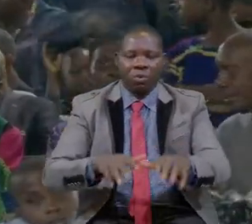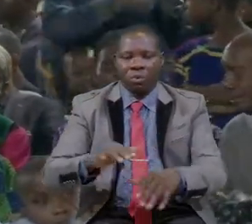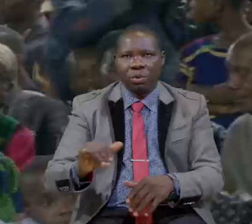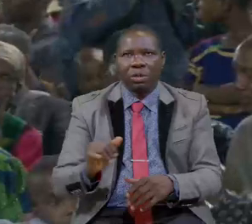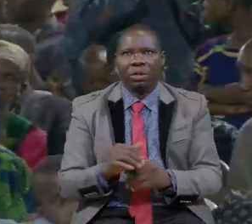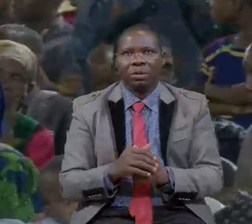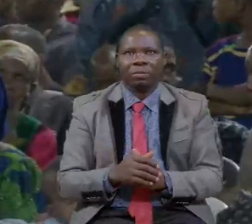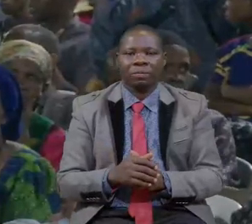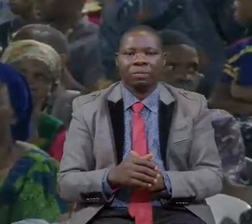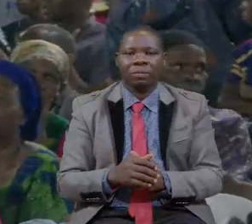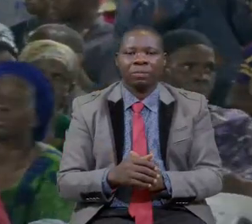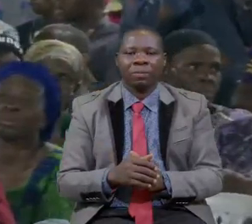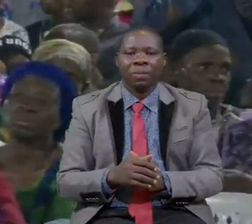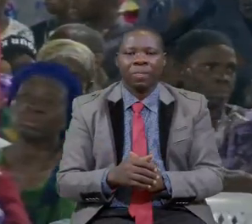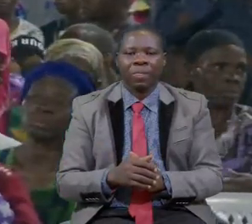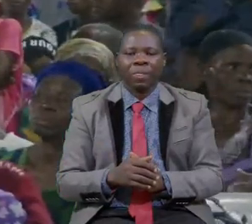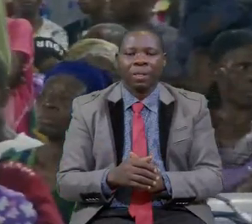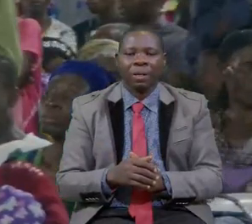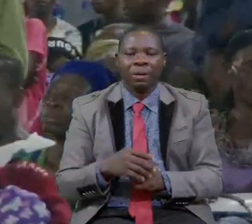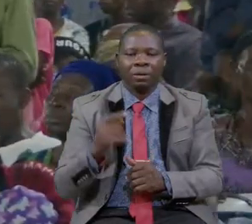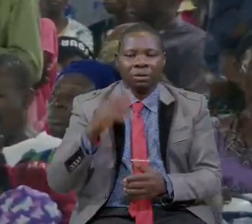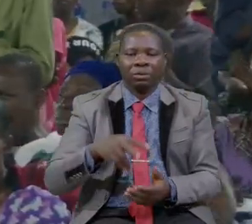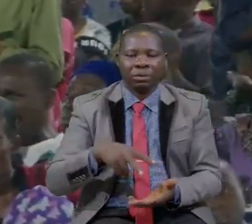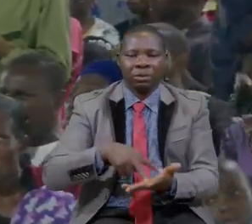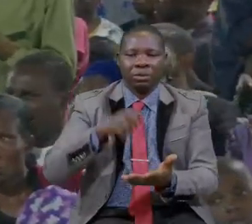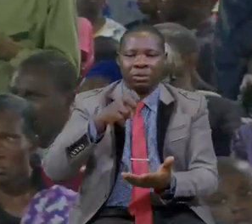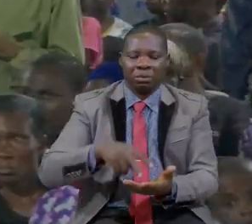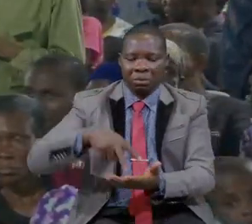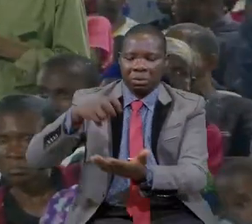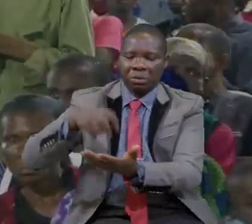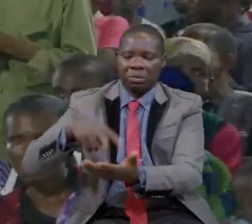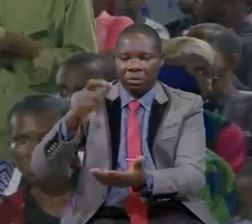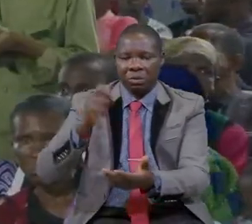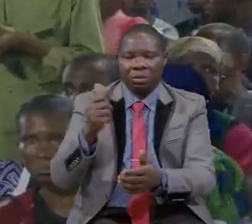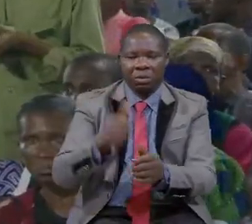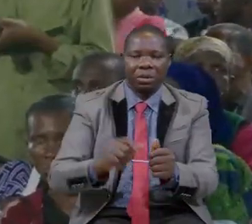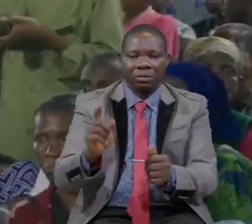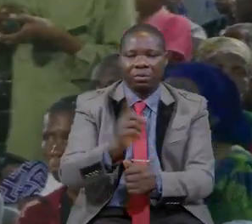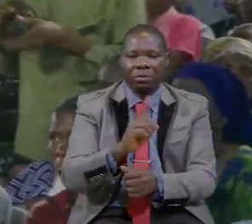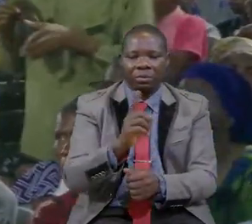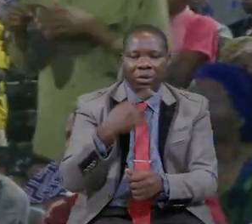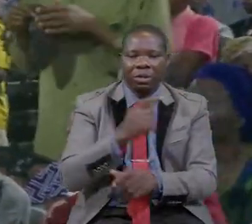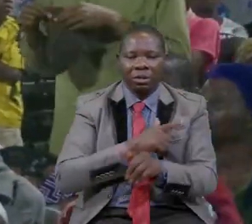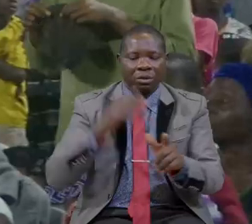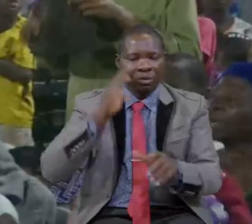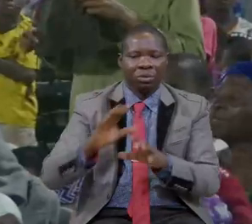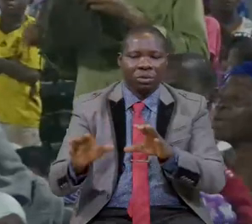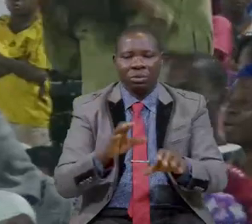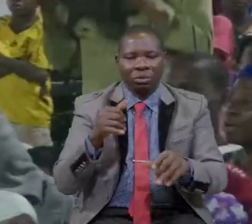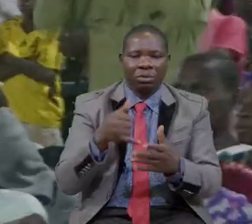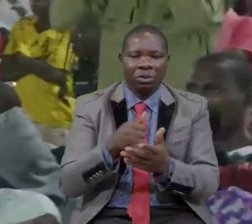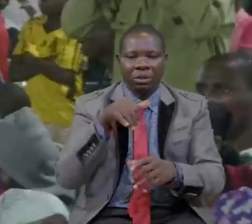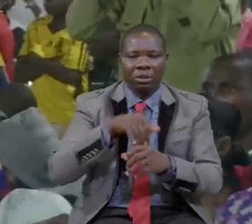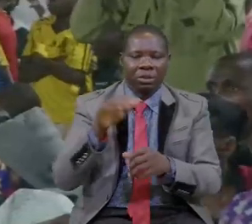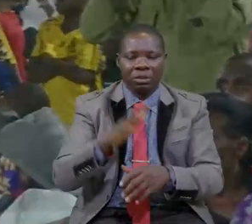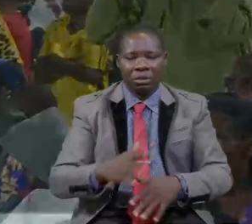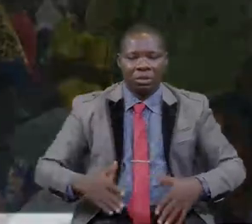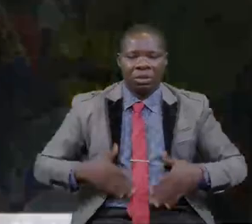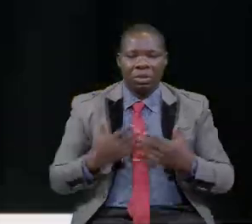They start jumping here and there. The Lord is going to do it in your life. Get